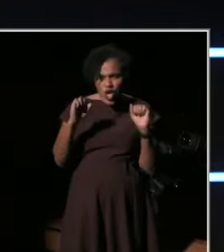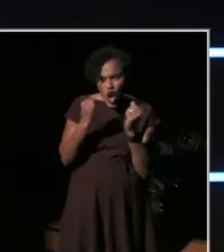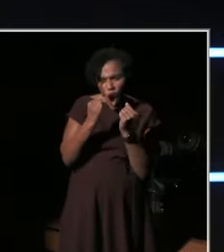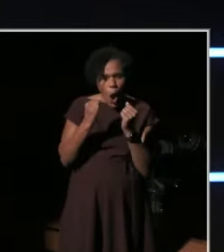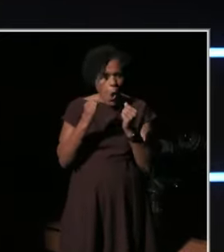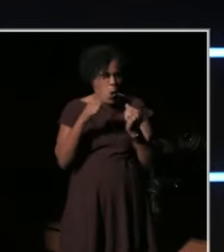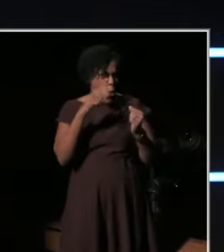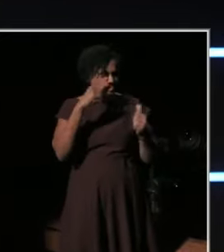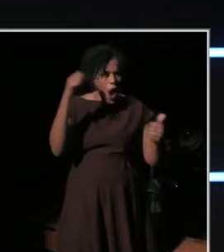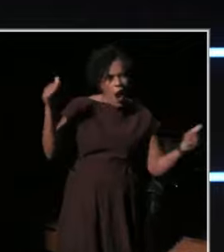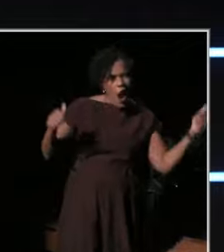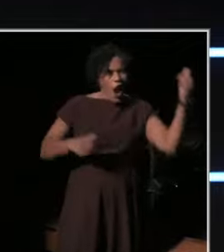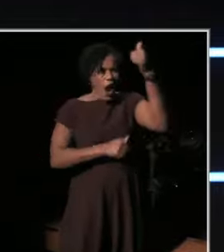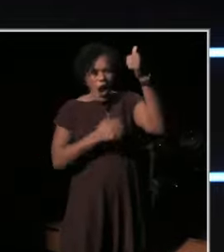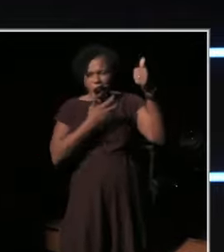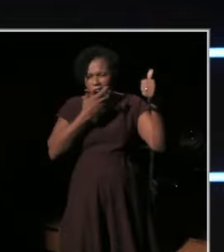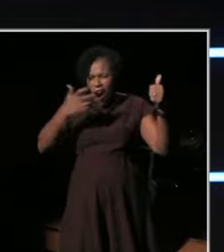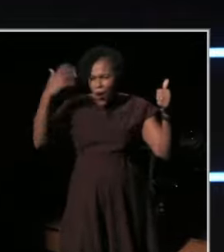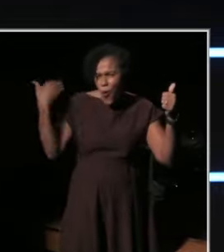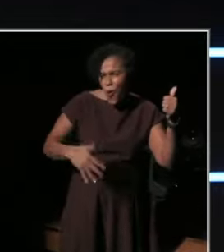legend, AJ!